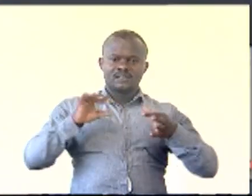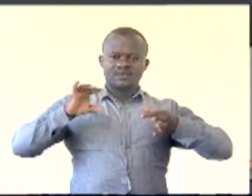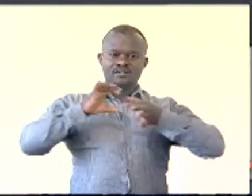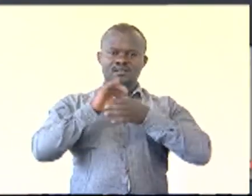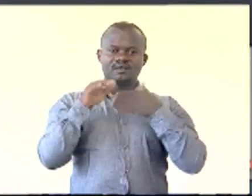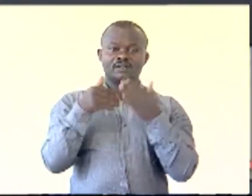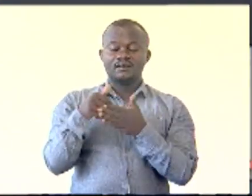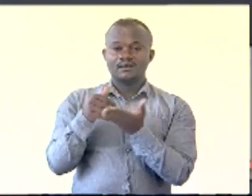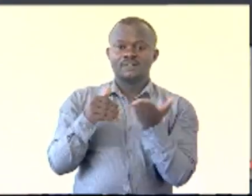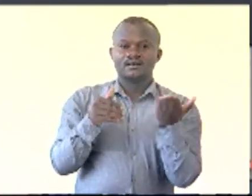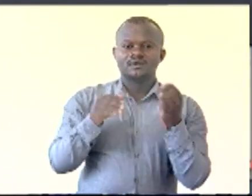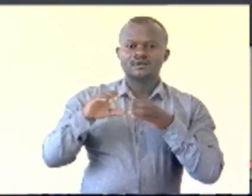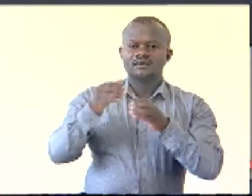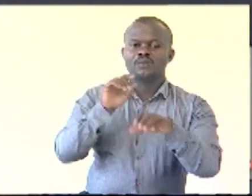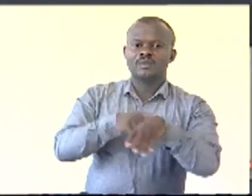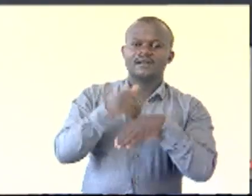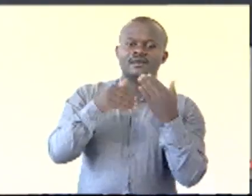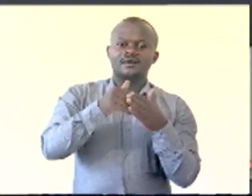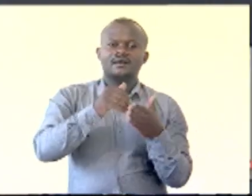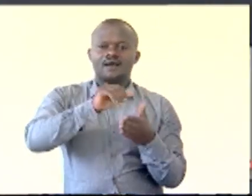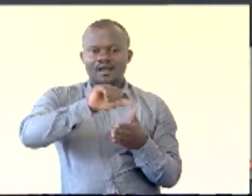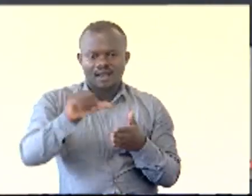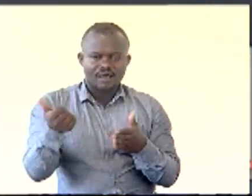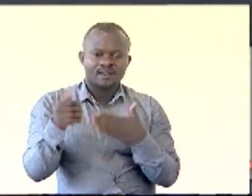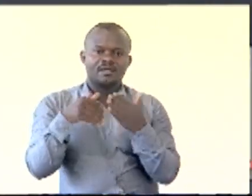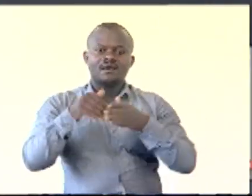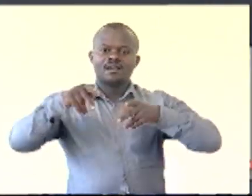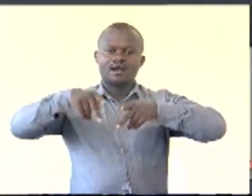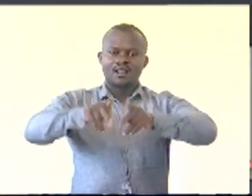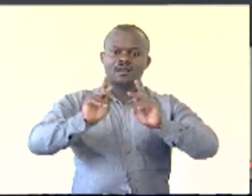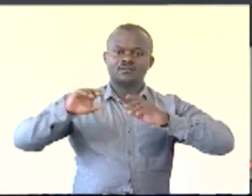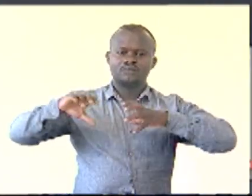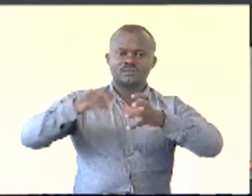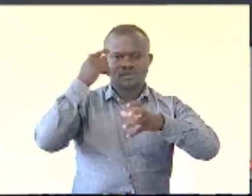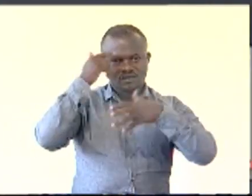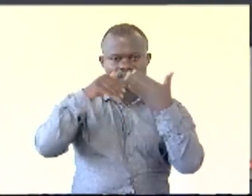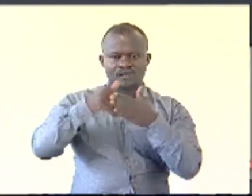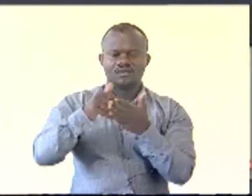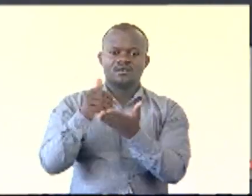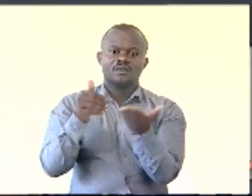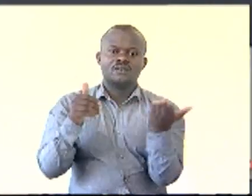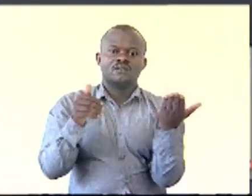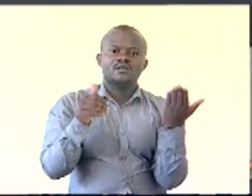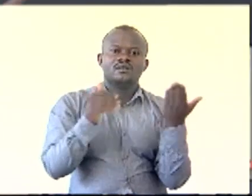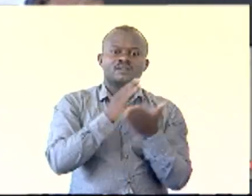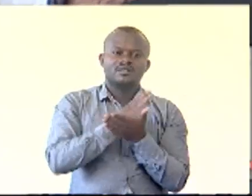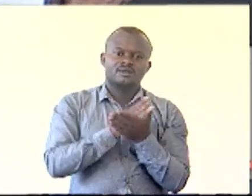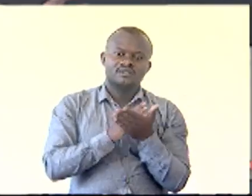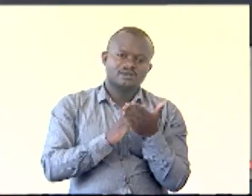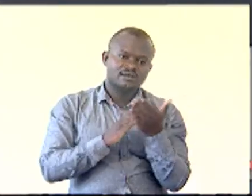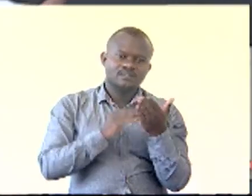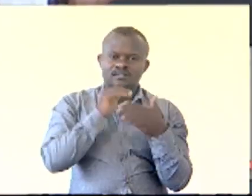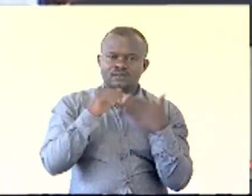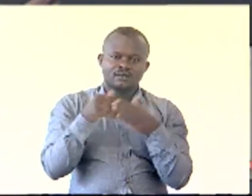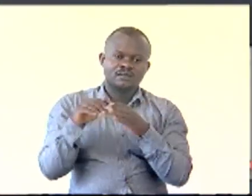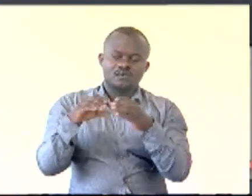slight movement, where other joints, they allow movement of at all. Some, they normally allow movement,